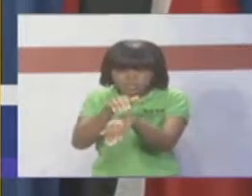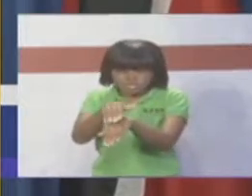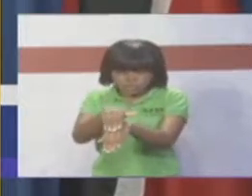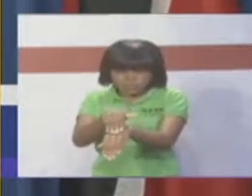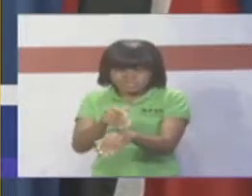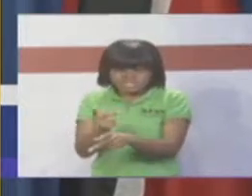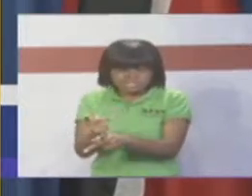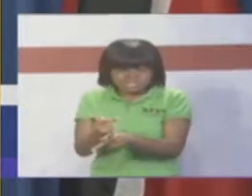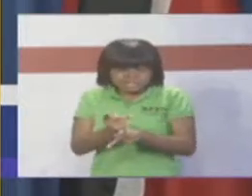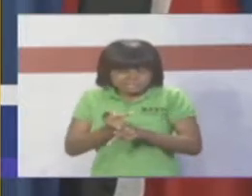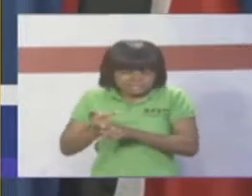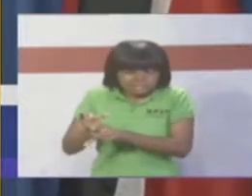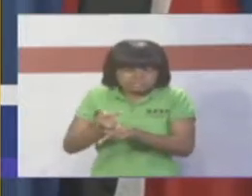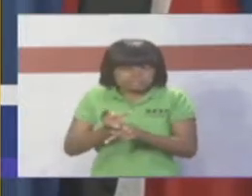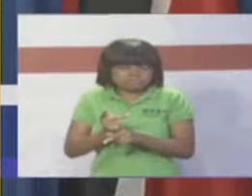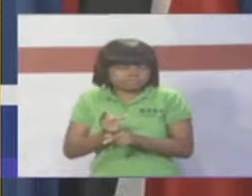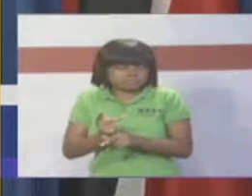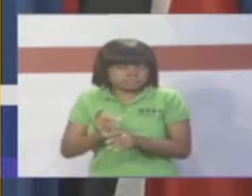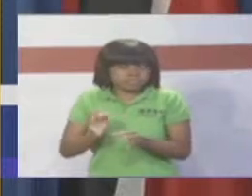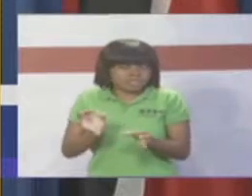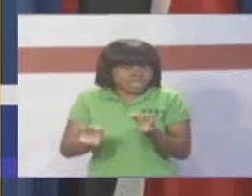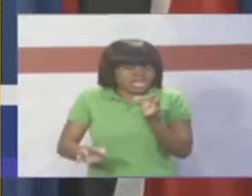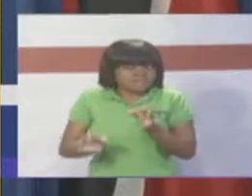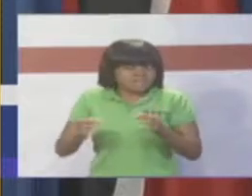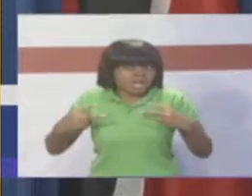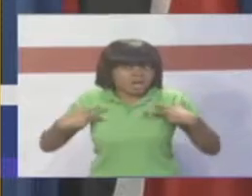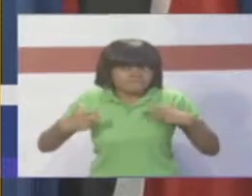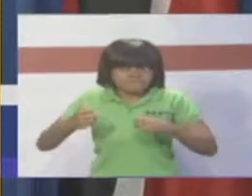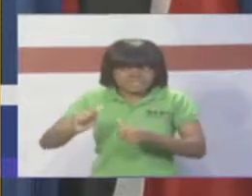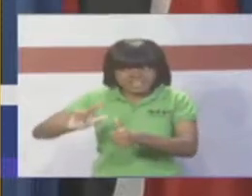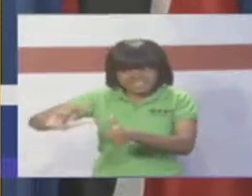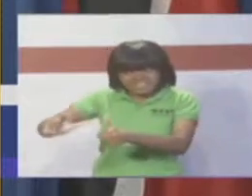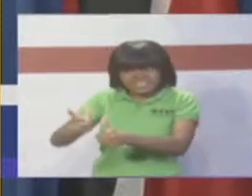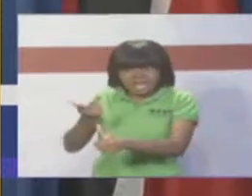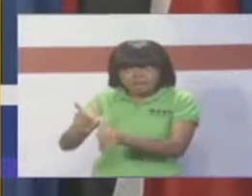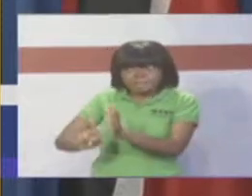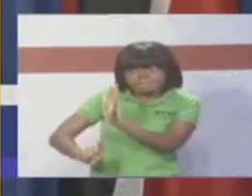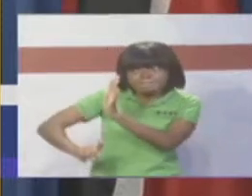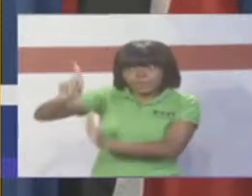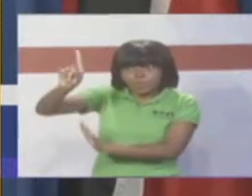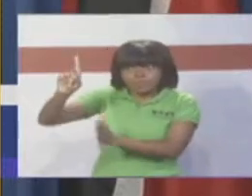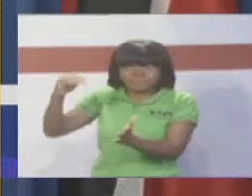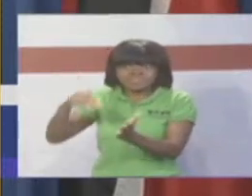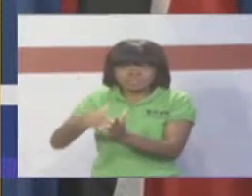wave, is to come, the automatic response is not to shut the country down again.